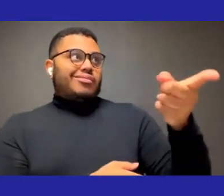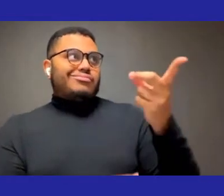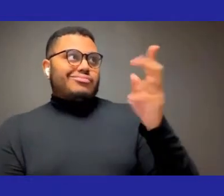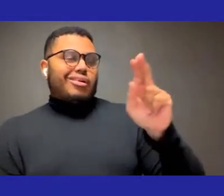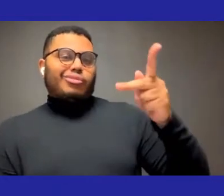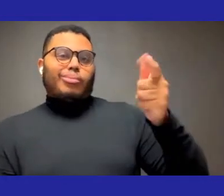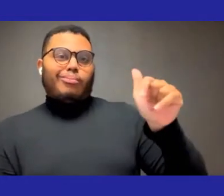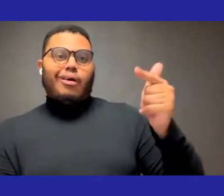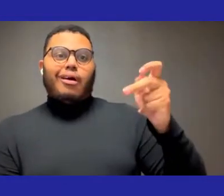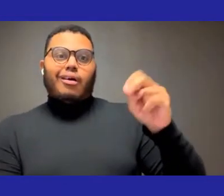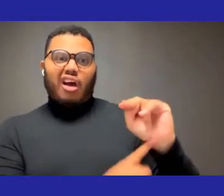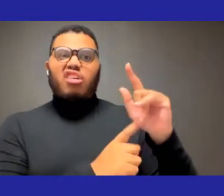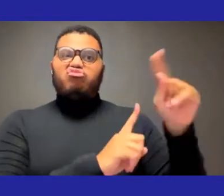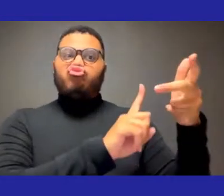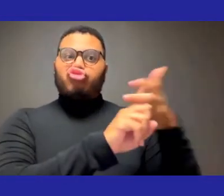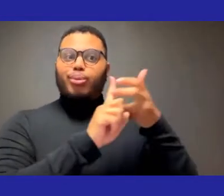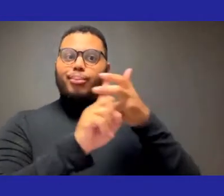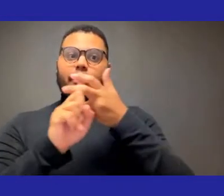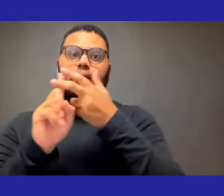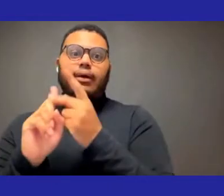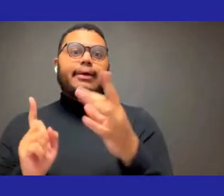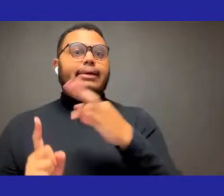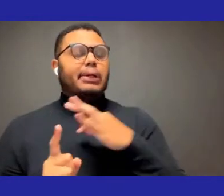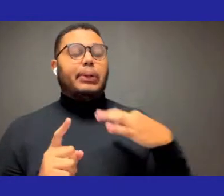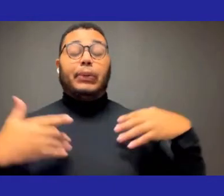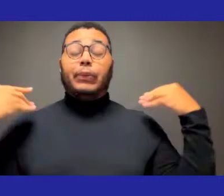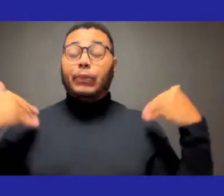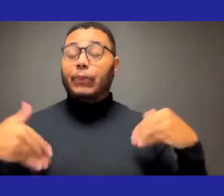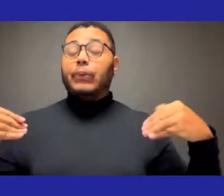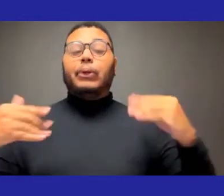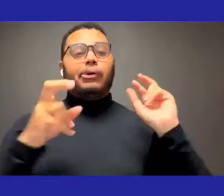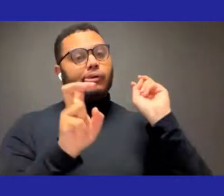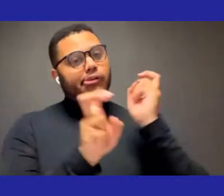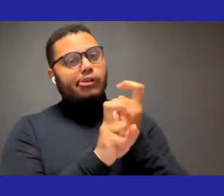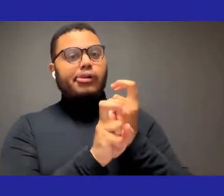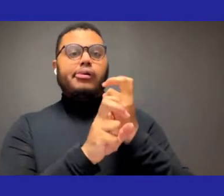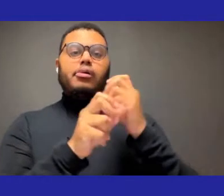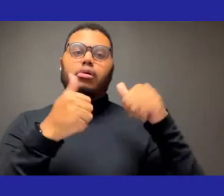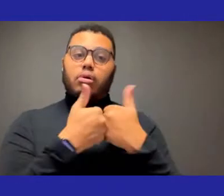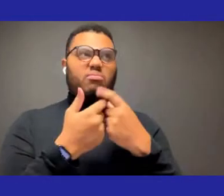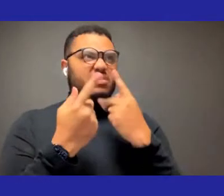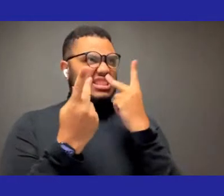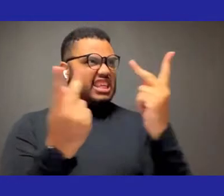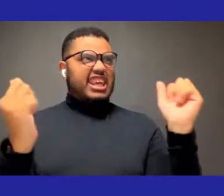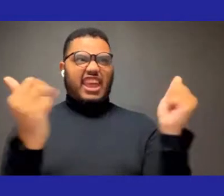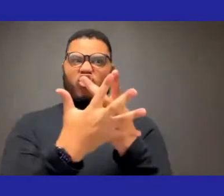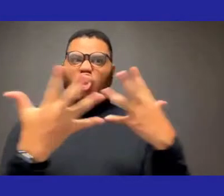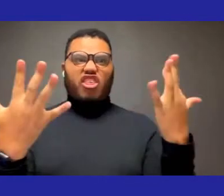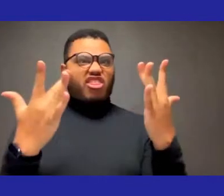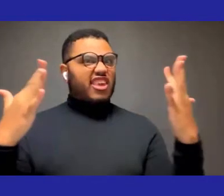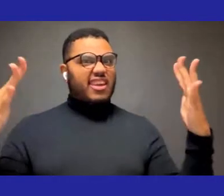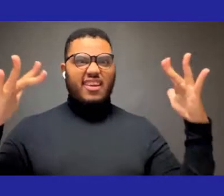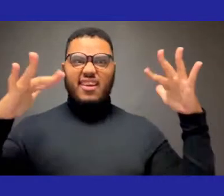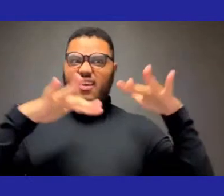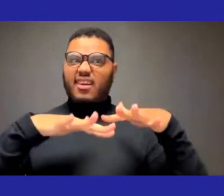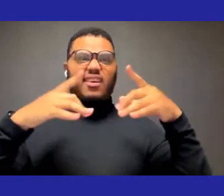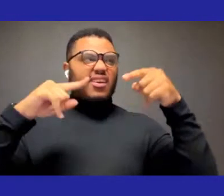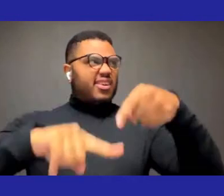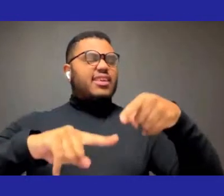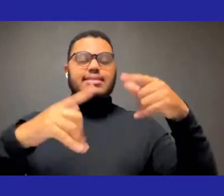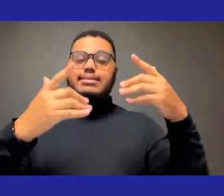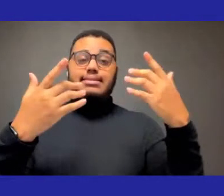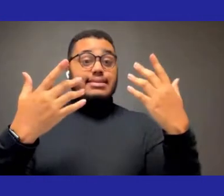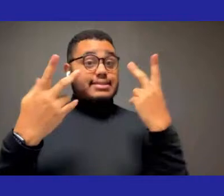of staff across our system is such a challenge, but just seeing everything coalesce, the multitude of different interventions you've made here, and seeing the success is